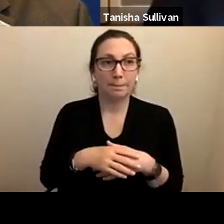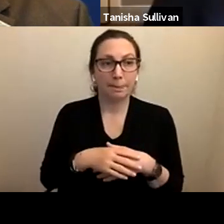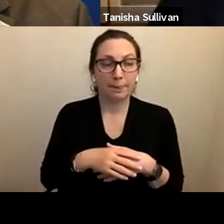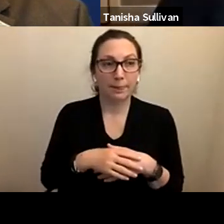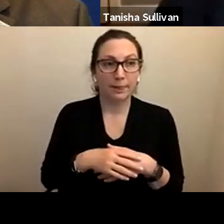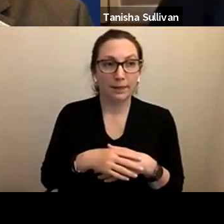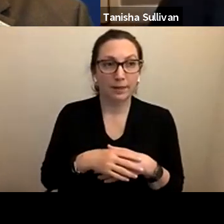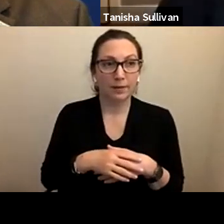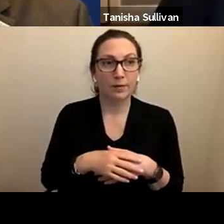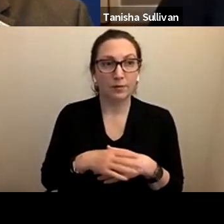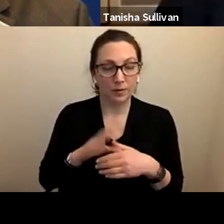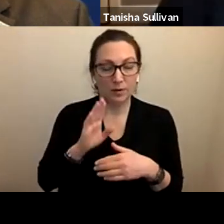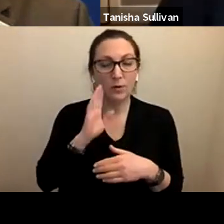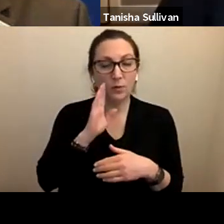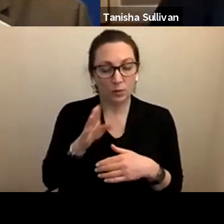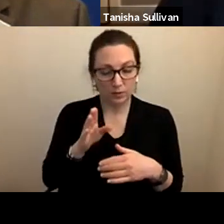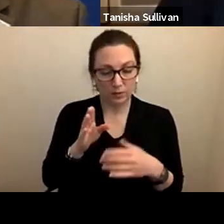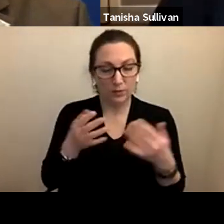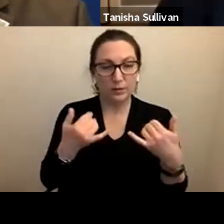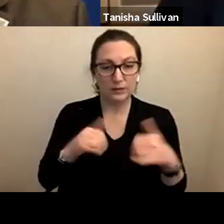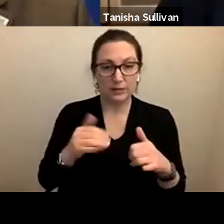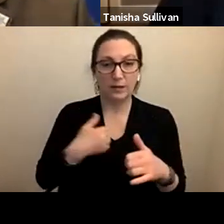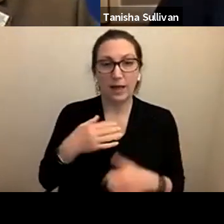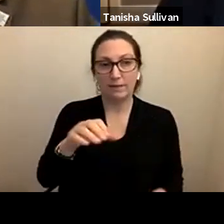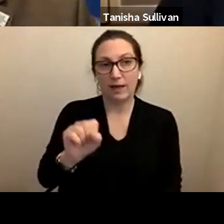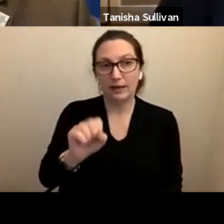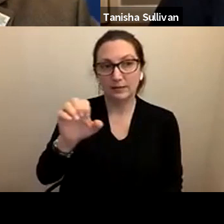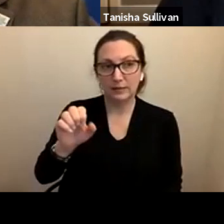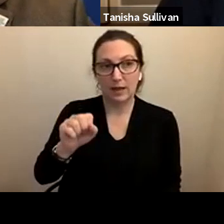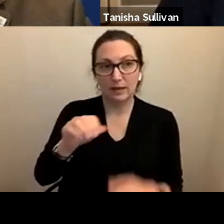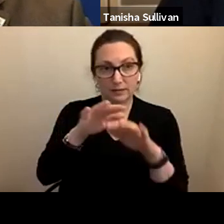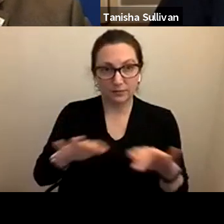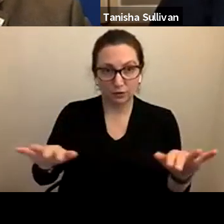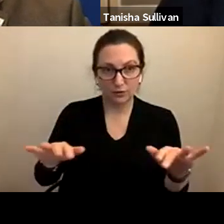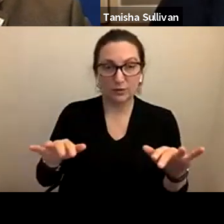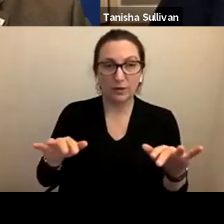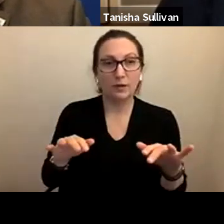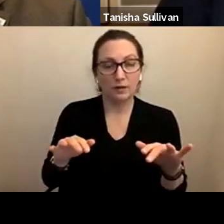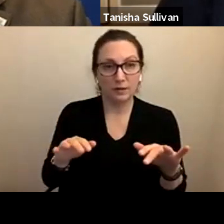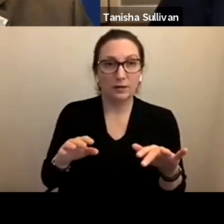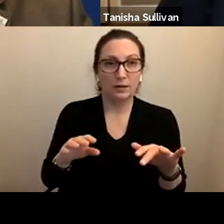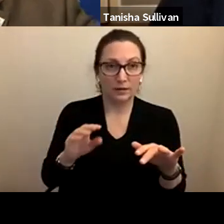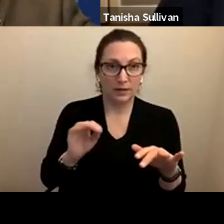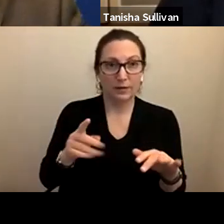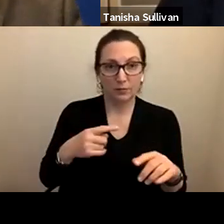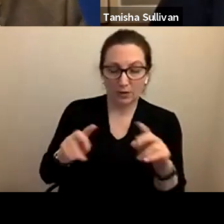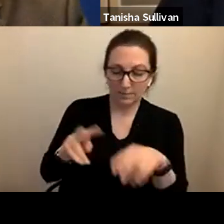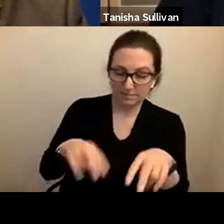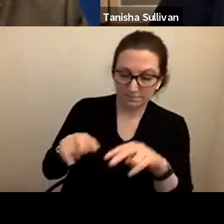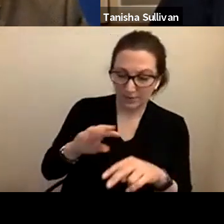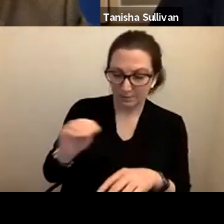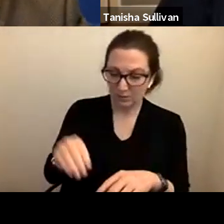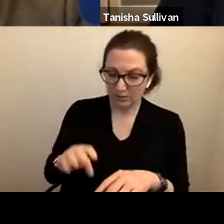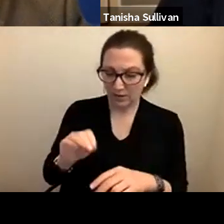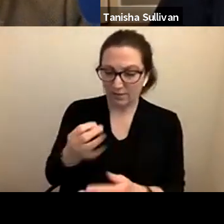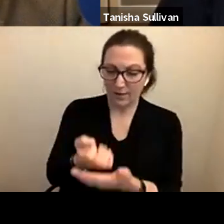still be that socioeconomic diversity, especially if we're looking at percentage of economically disadvantaged students or something